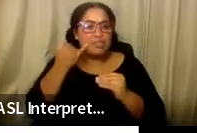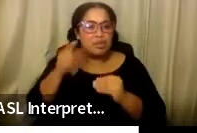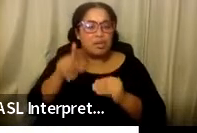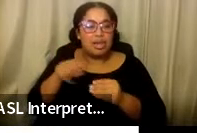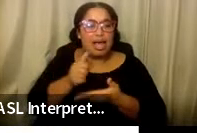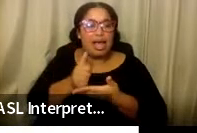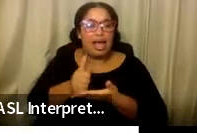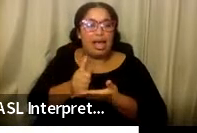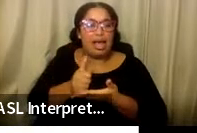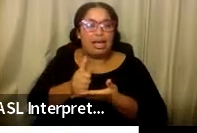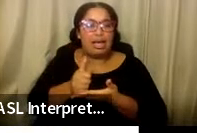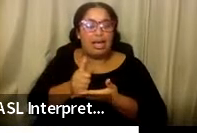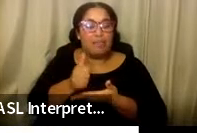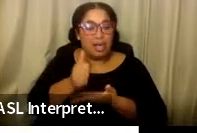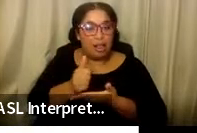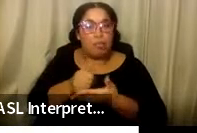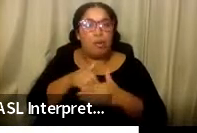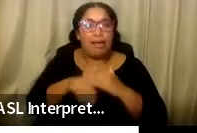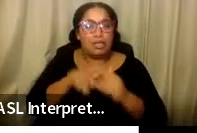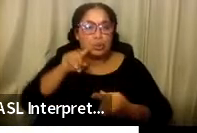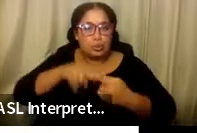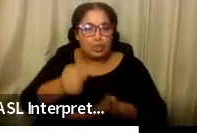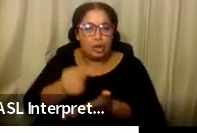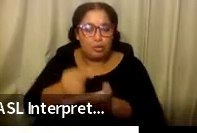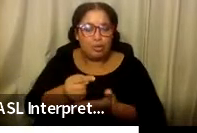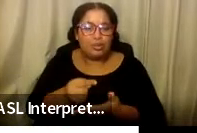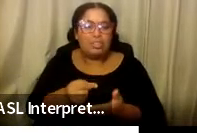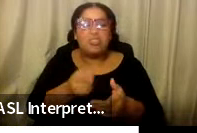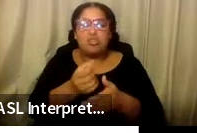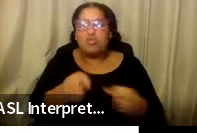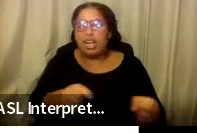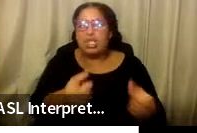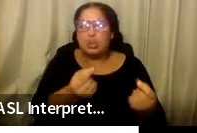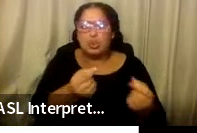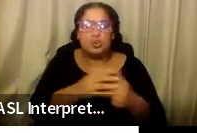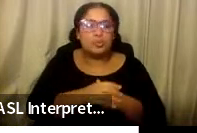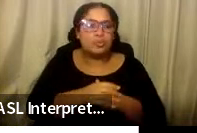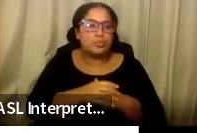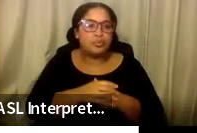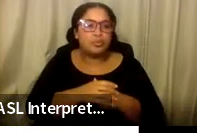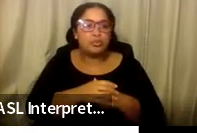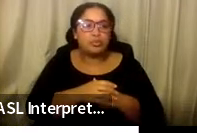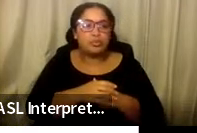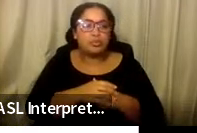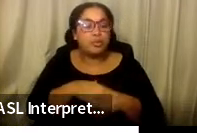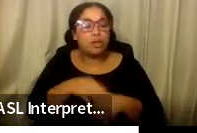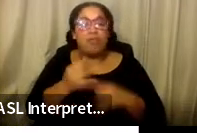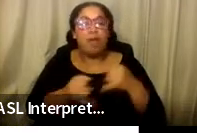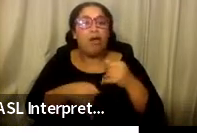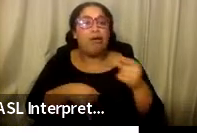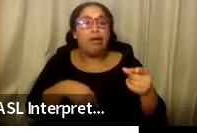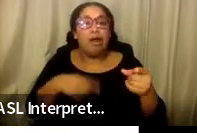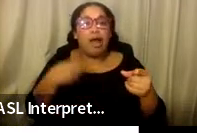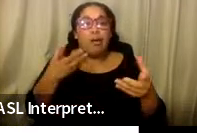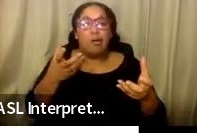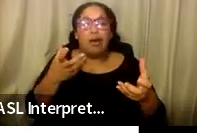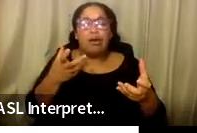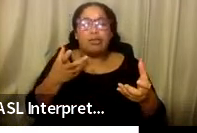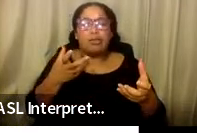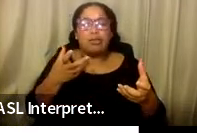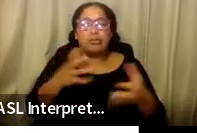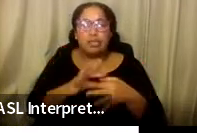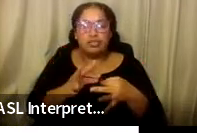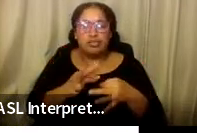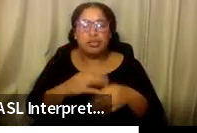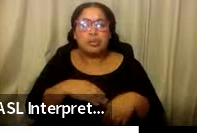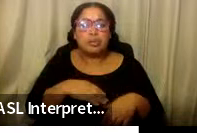strategies for doing that. And next slide. Finally, I think I just wanted to mention, as you